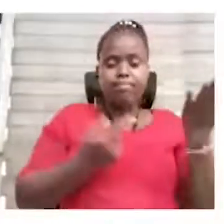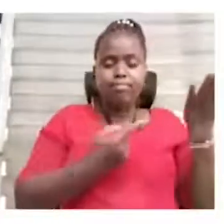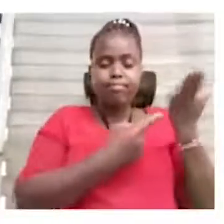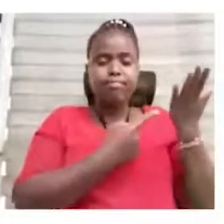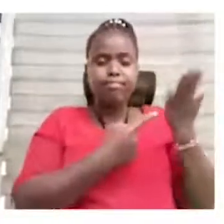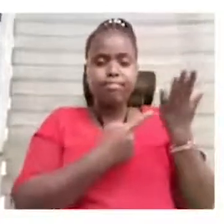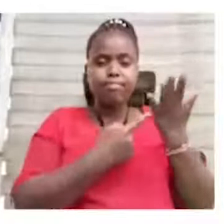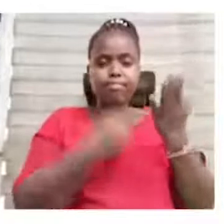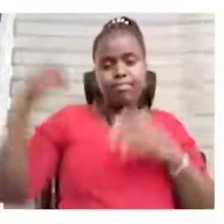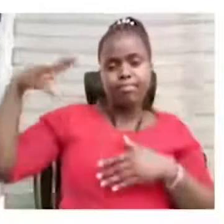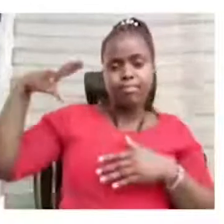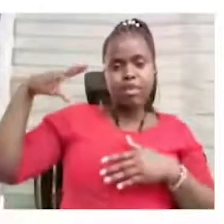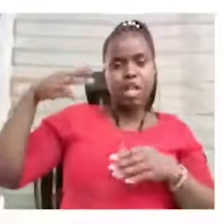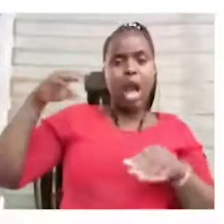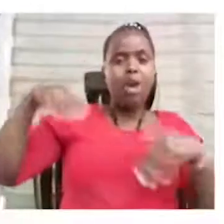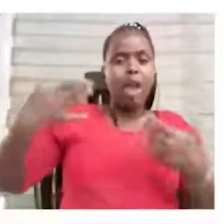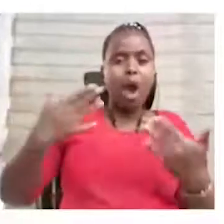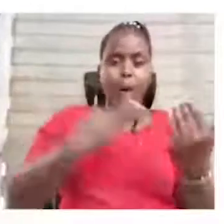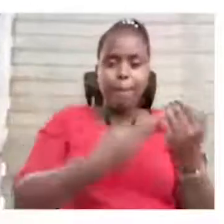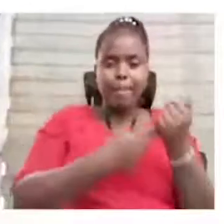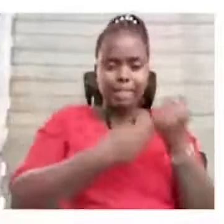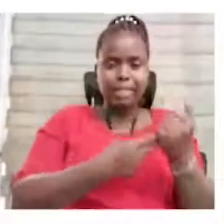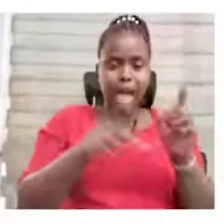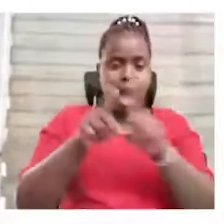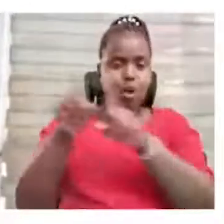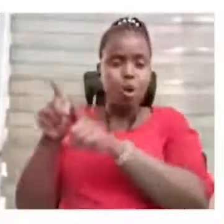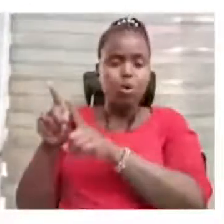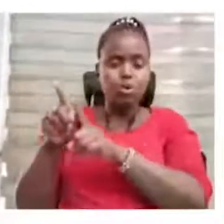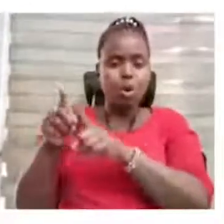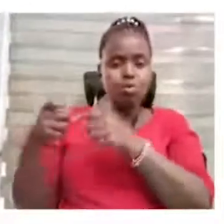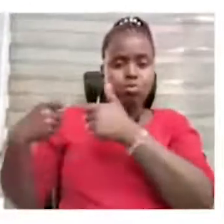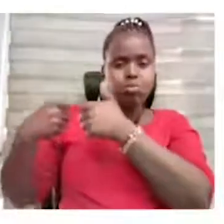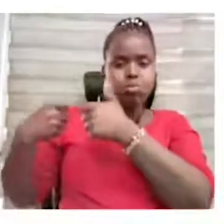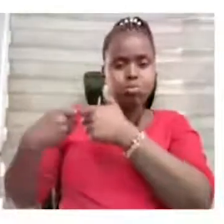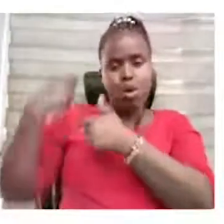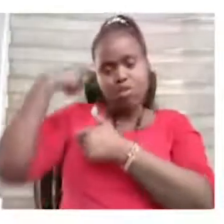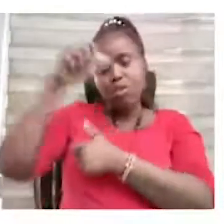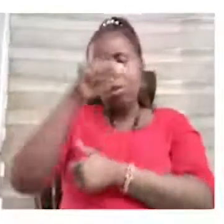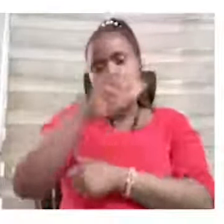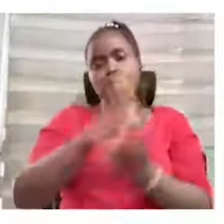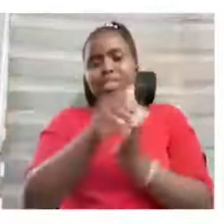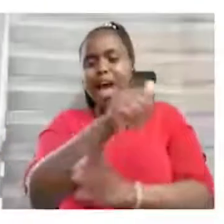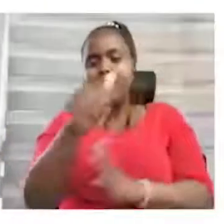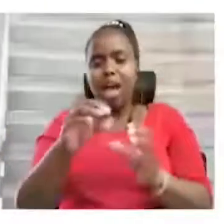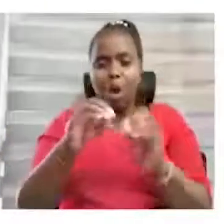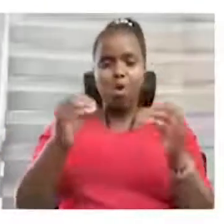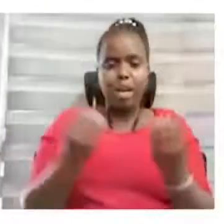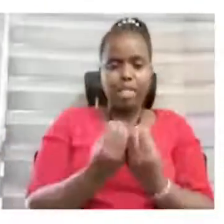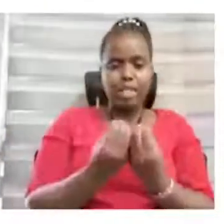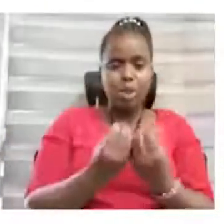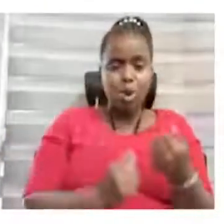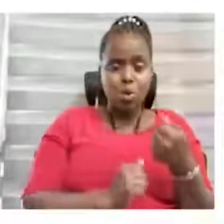by partnering and empowering disabled persons organizations. We support their smart digital